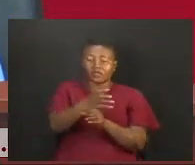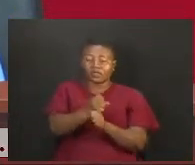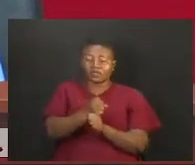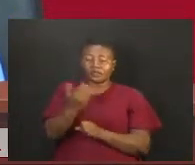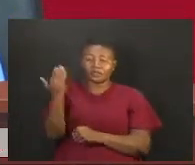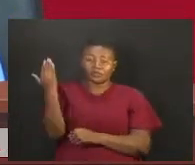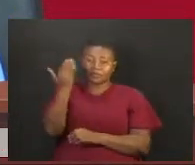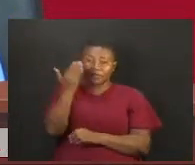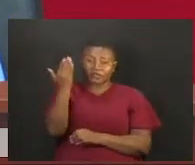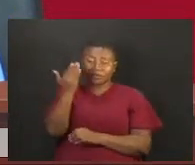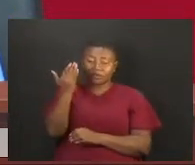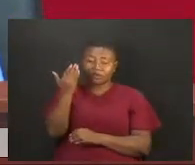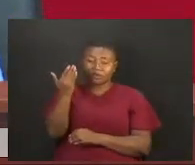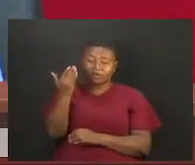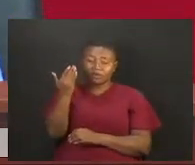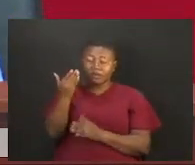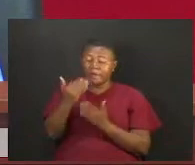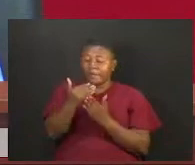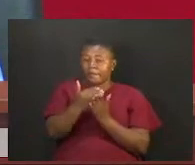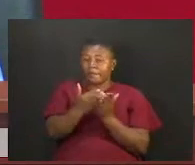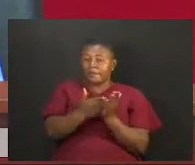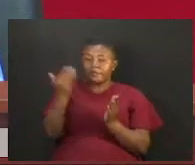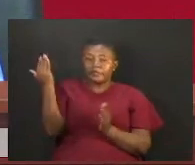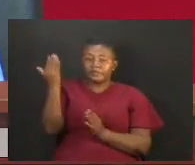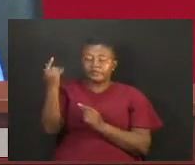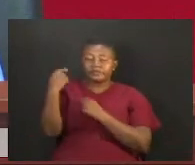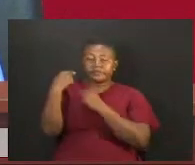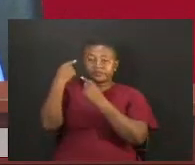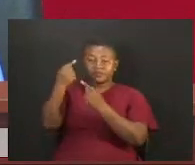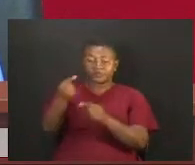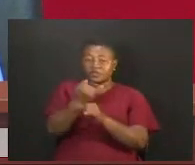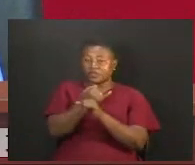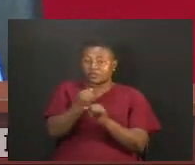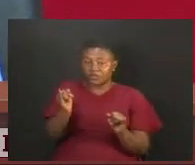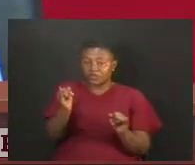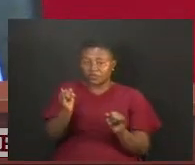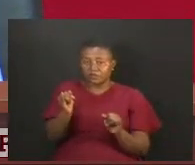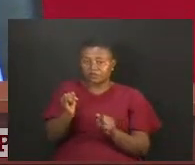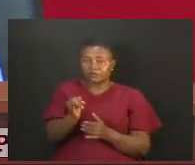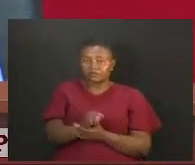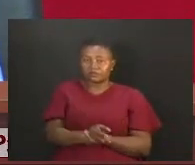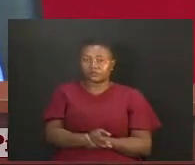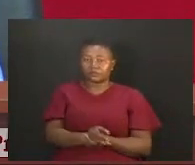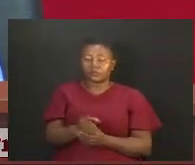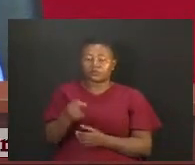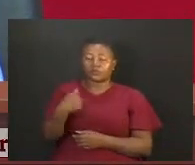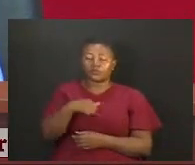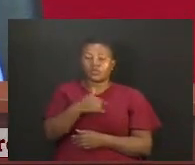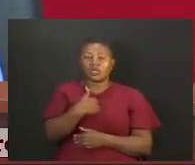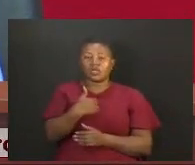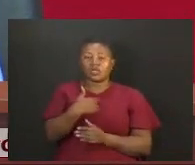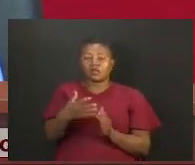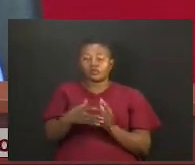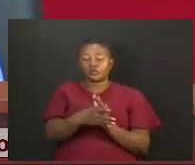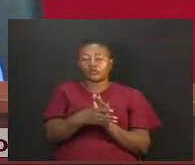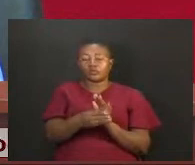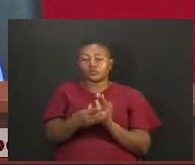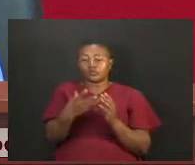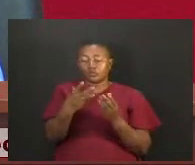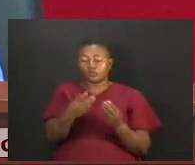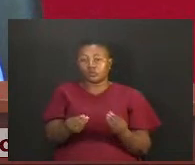independence. We also have soft copies of handouts of